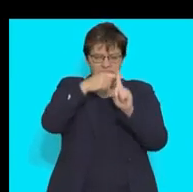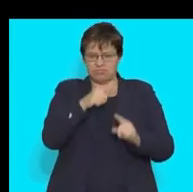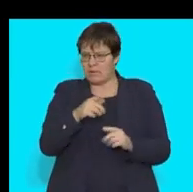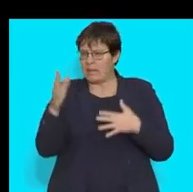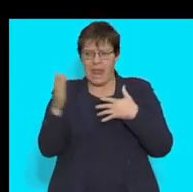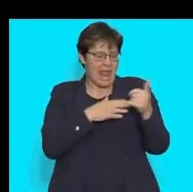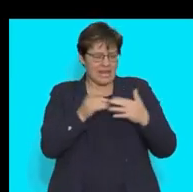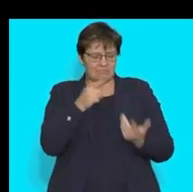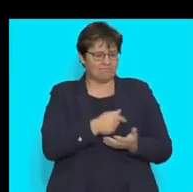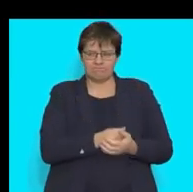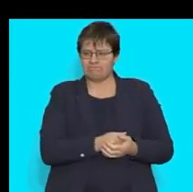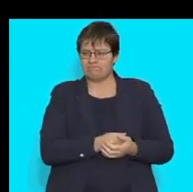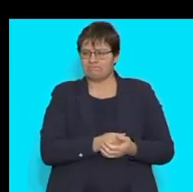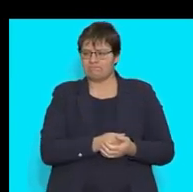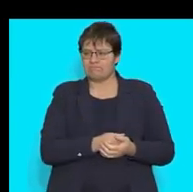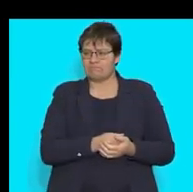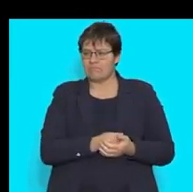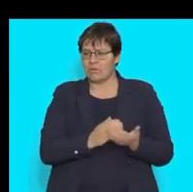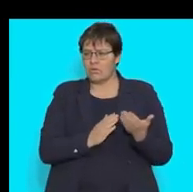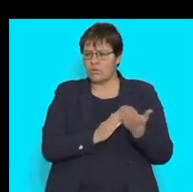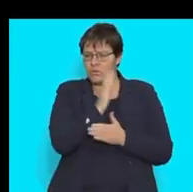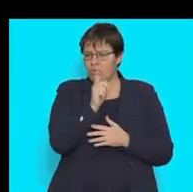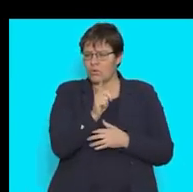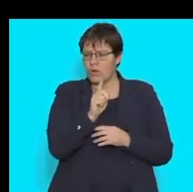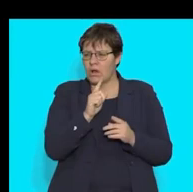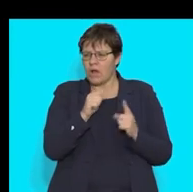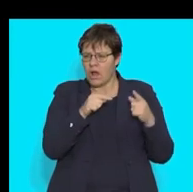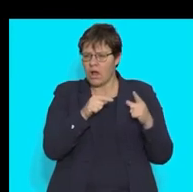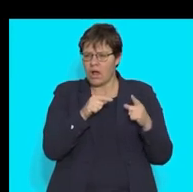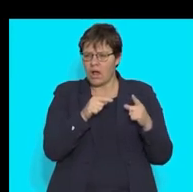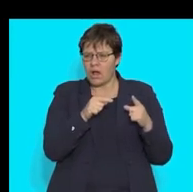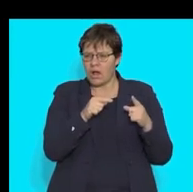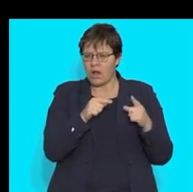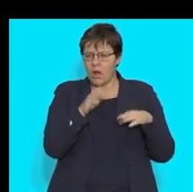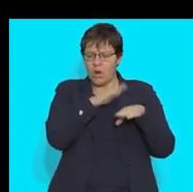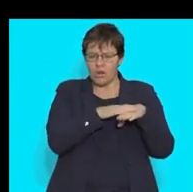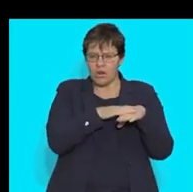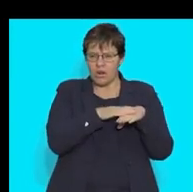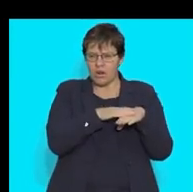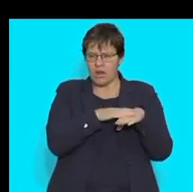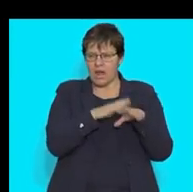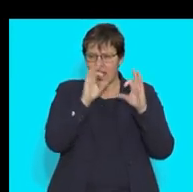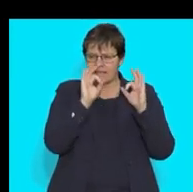I don't see anywhere that this graph cuts through two points that are on